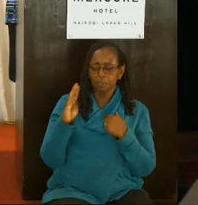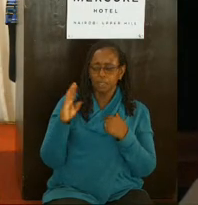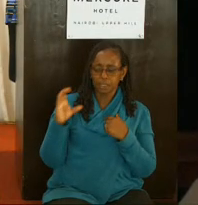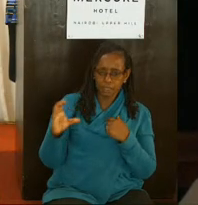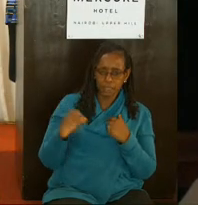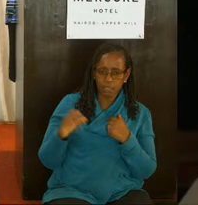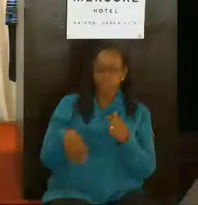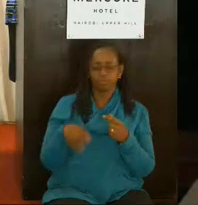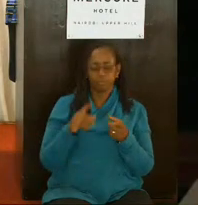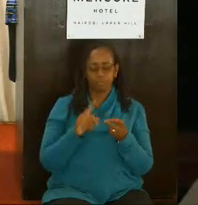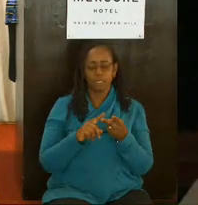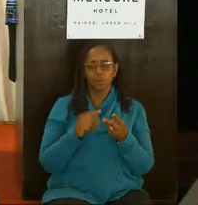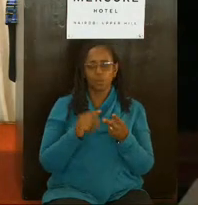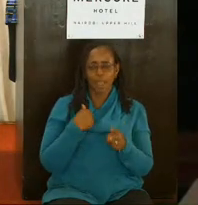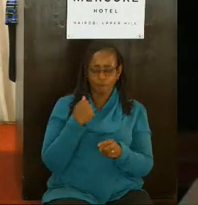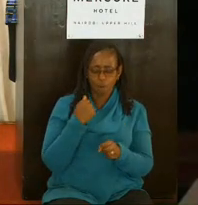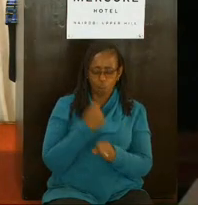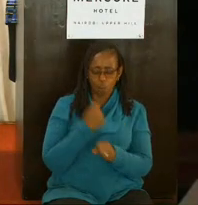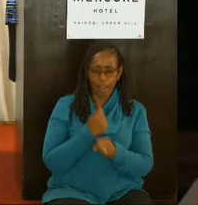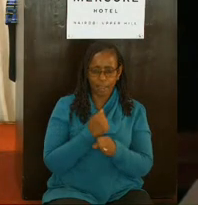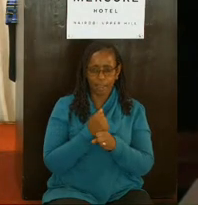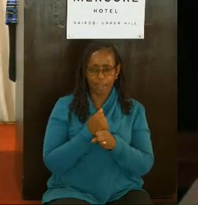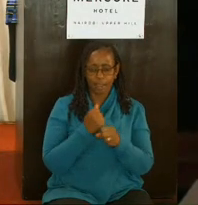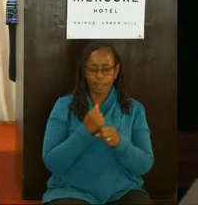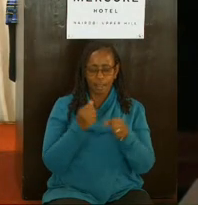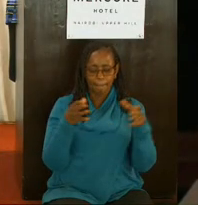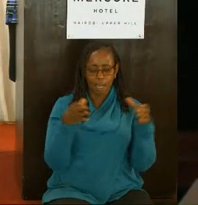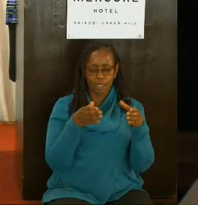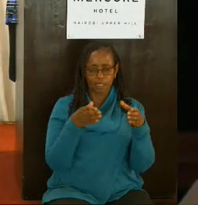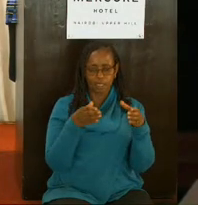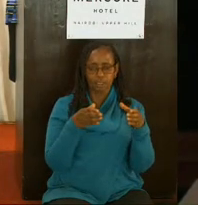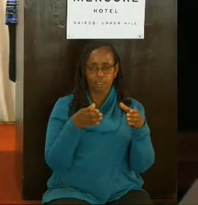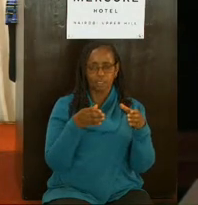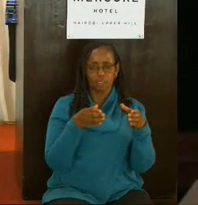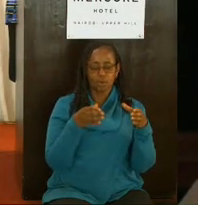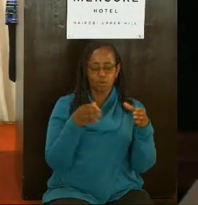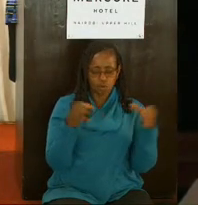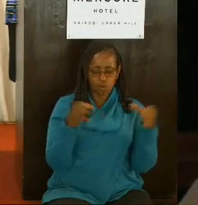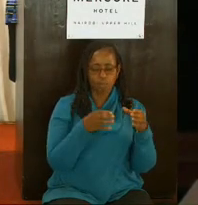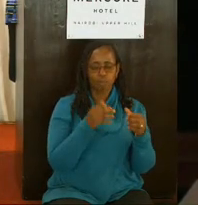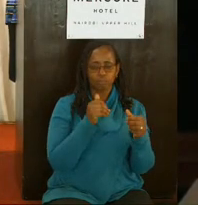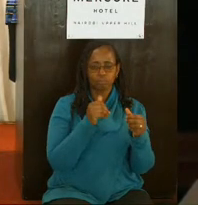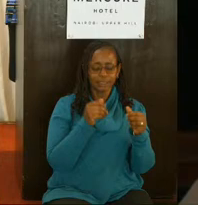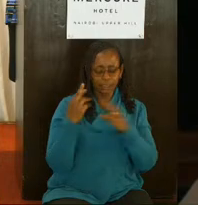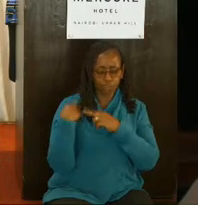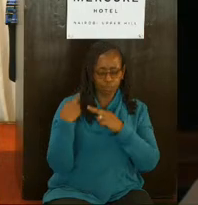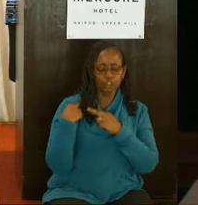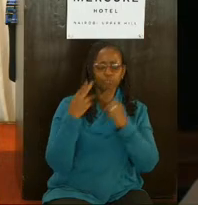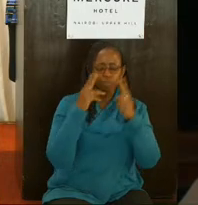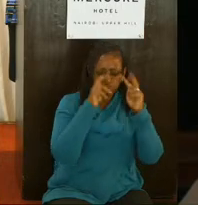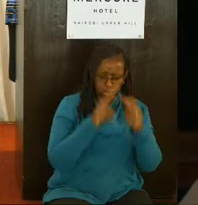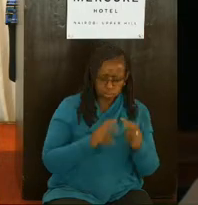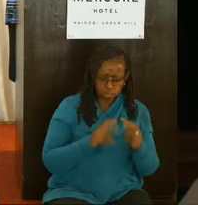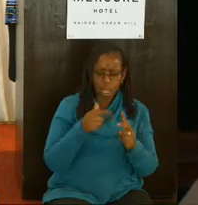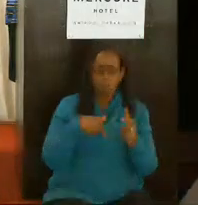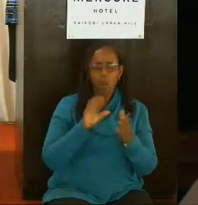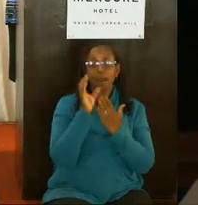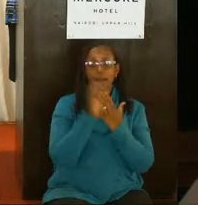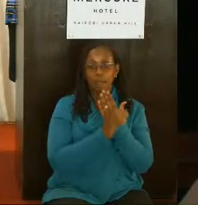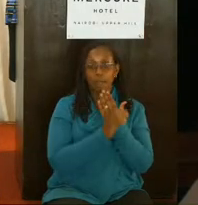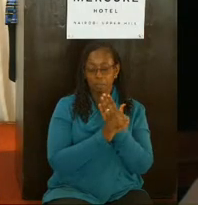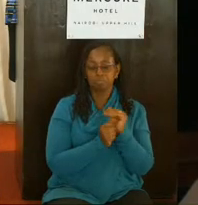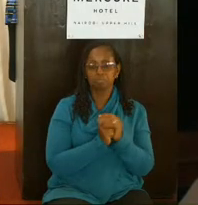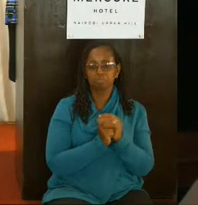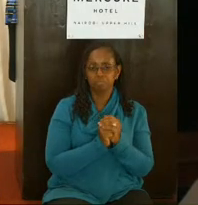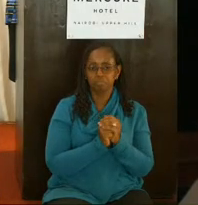have a working party which is really looking at our curriculum and is this something is this an opportunity